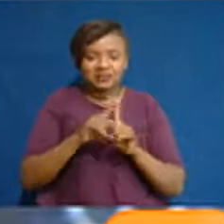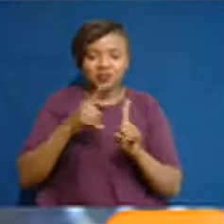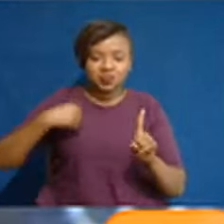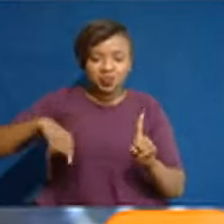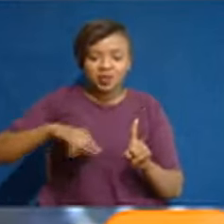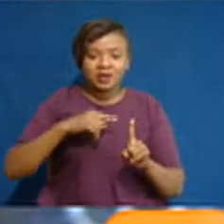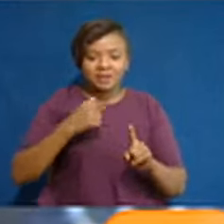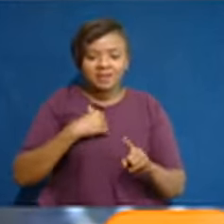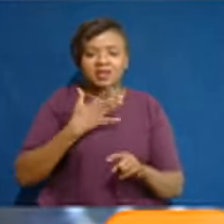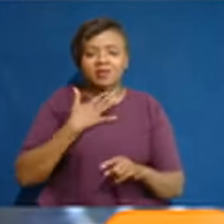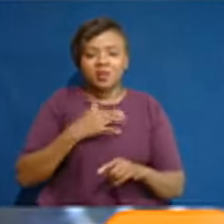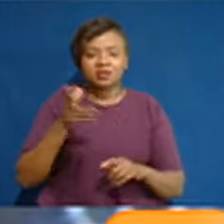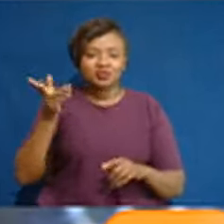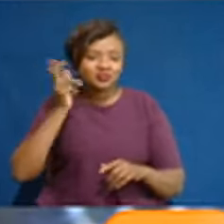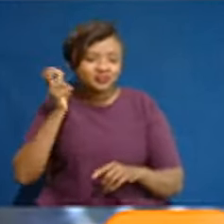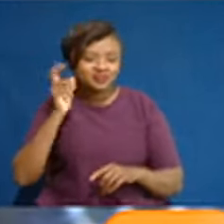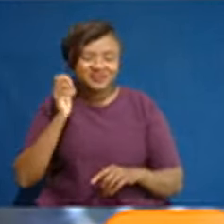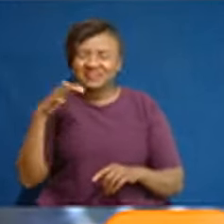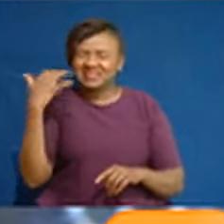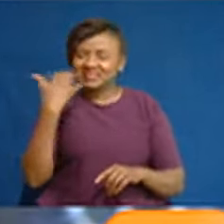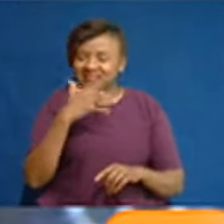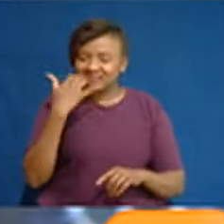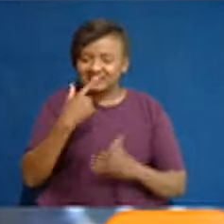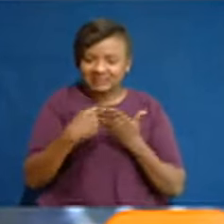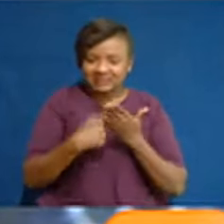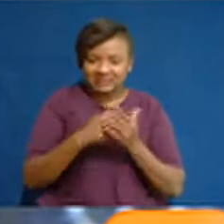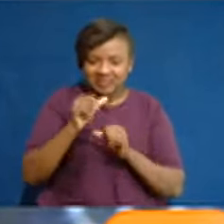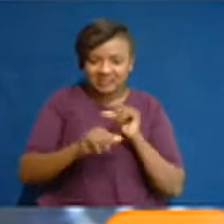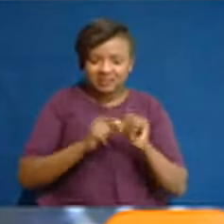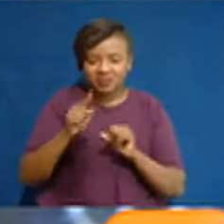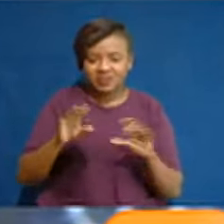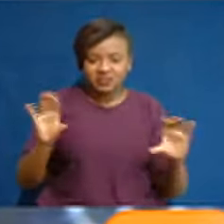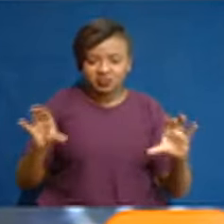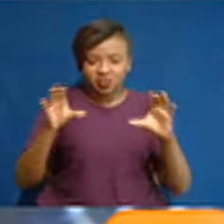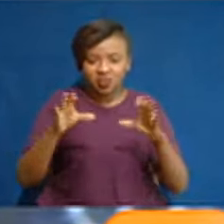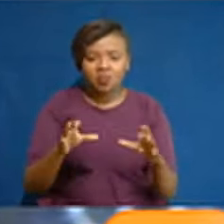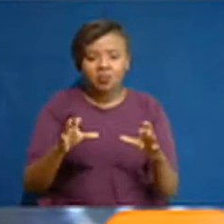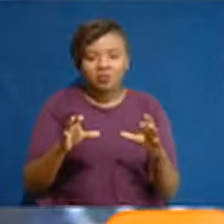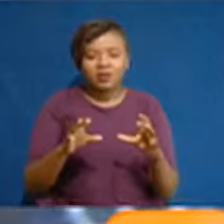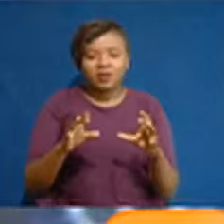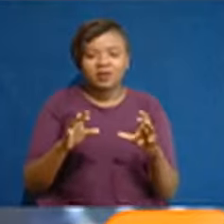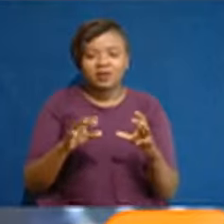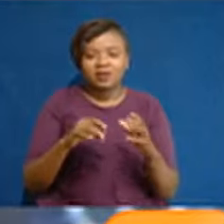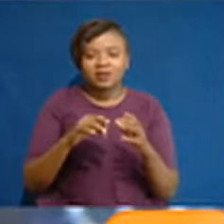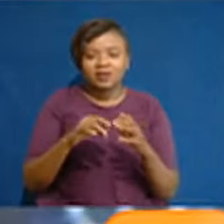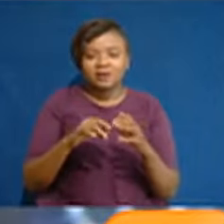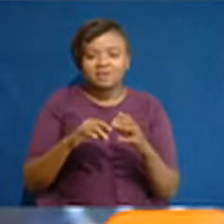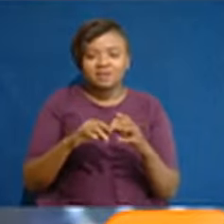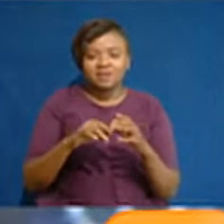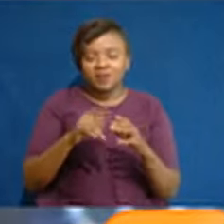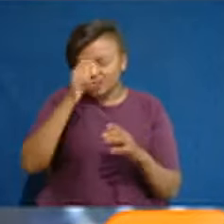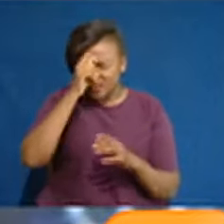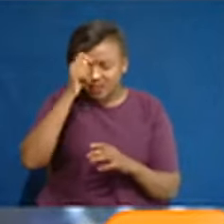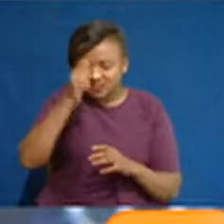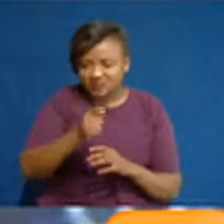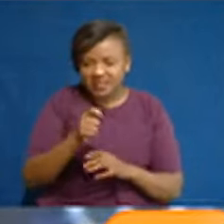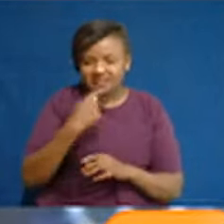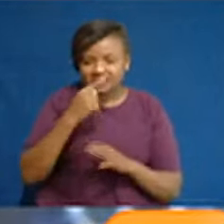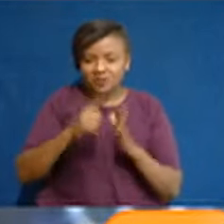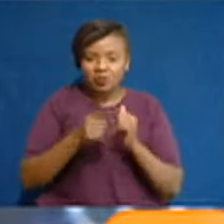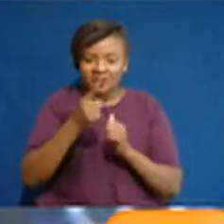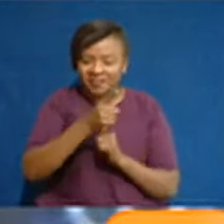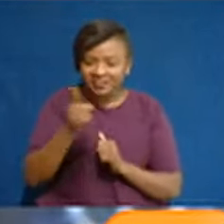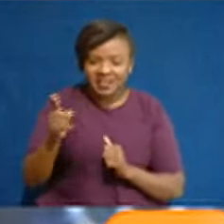I'd like to hear the deputy president talk about this movement with the respect that he does sometimes, where he talks about these are patriotic Kenyans, these